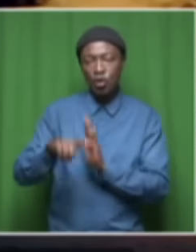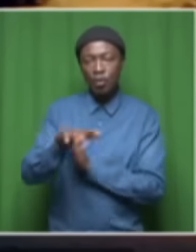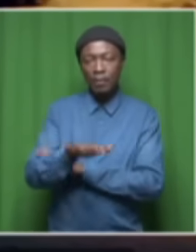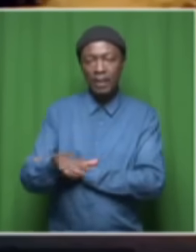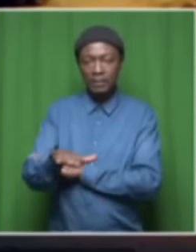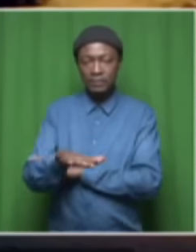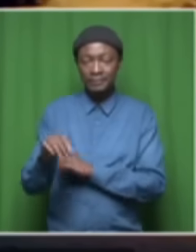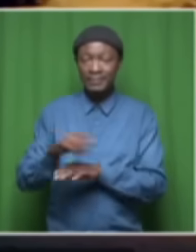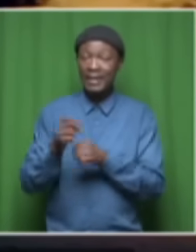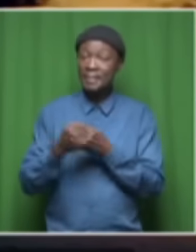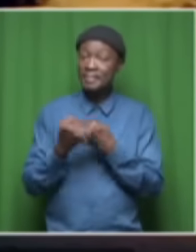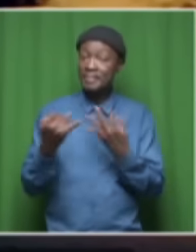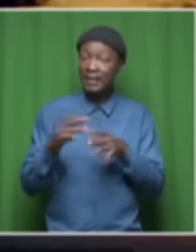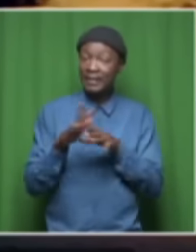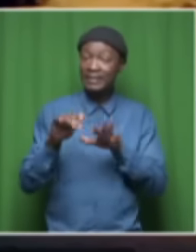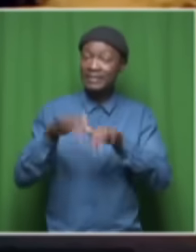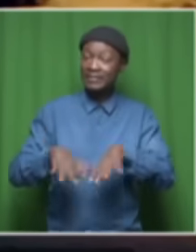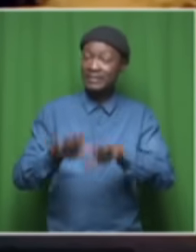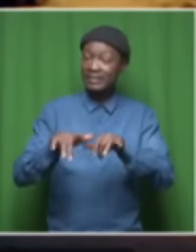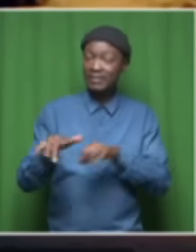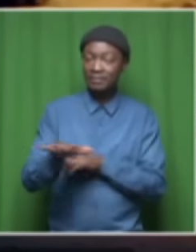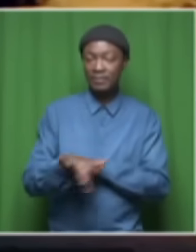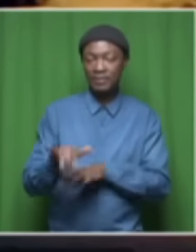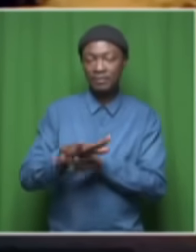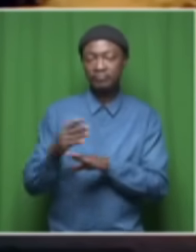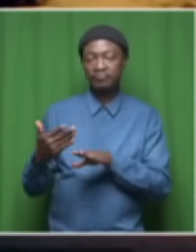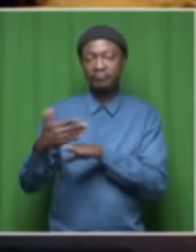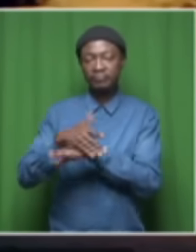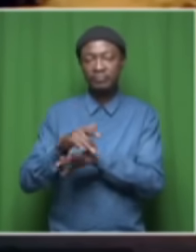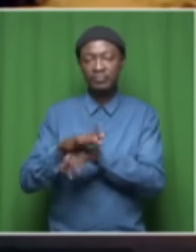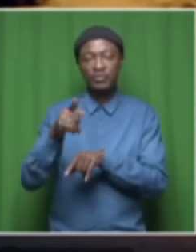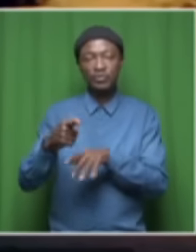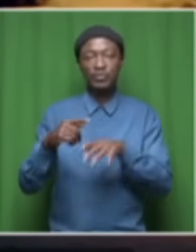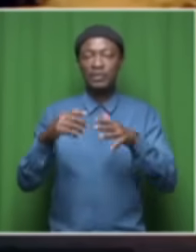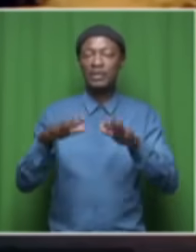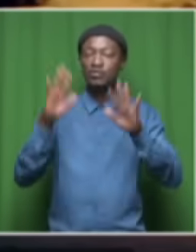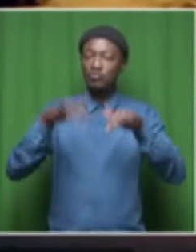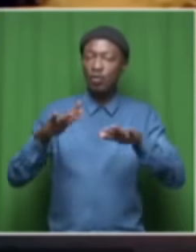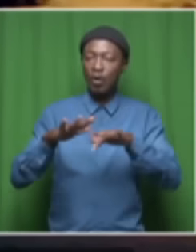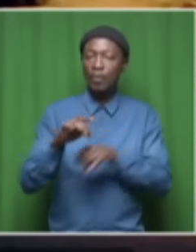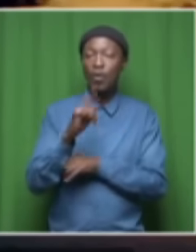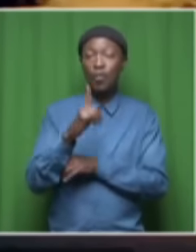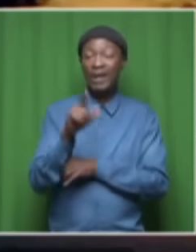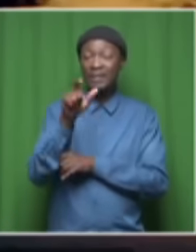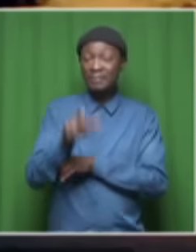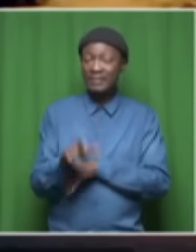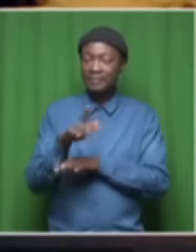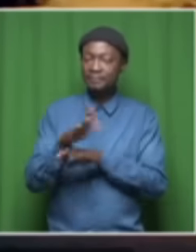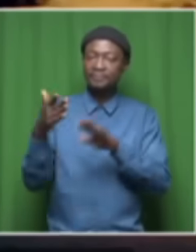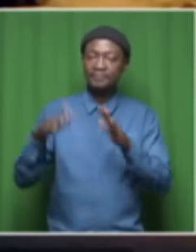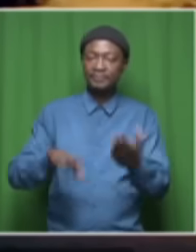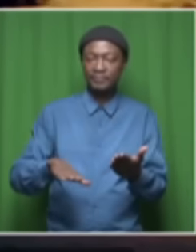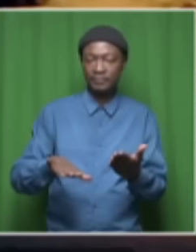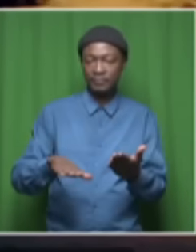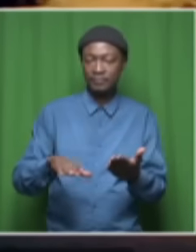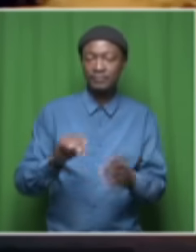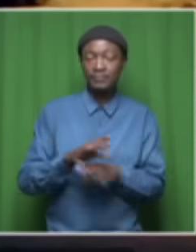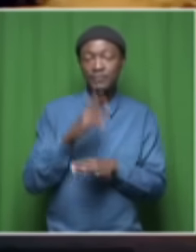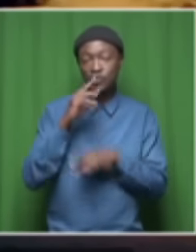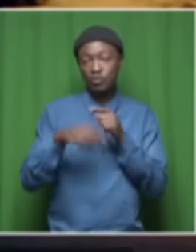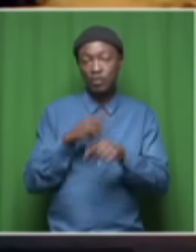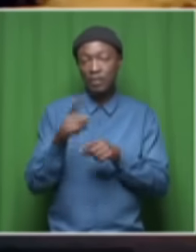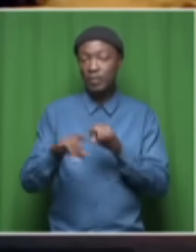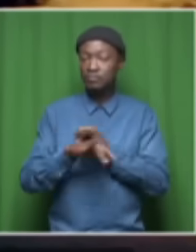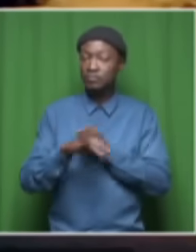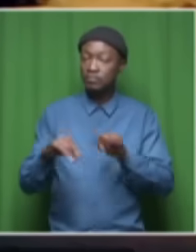coastal areas were impacted by coastal storm surges that resulted in the loss of a person in the Western Cape. But to talk more about the